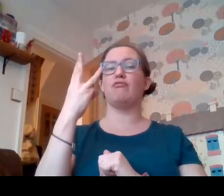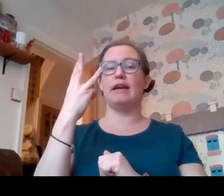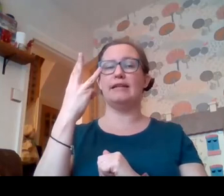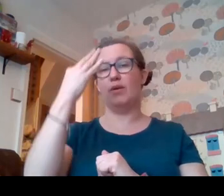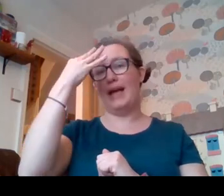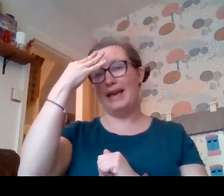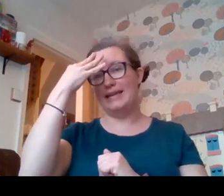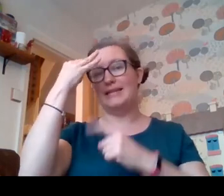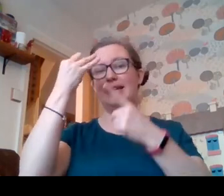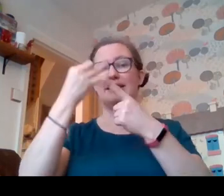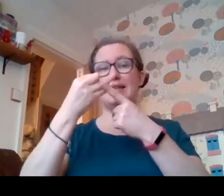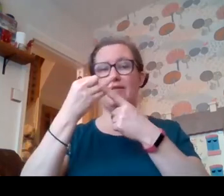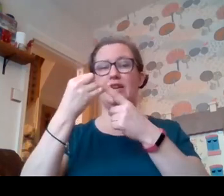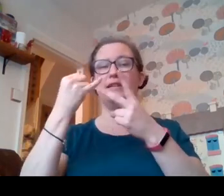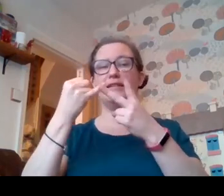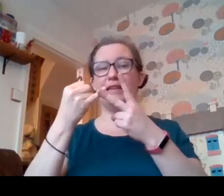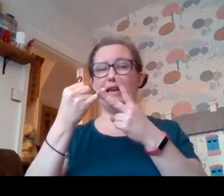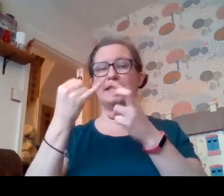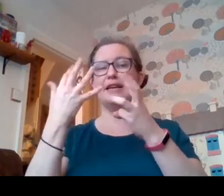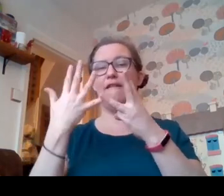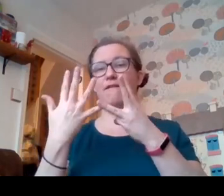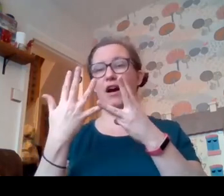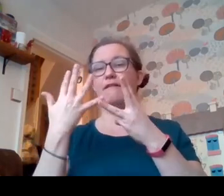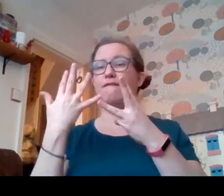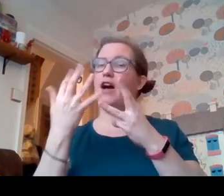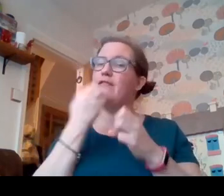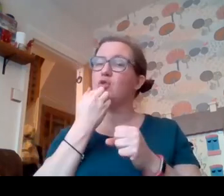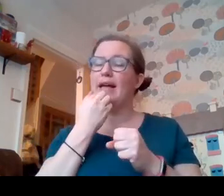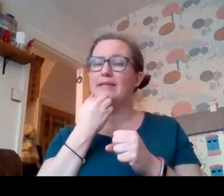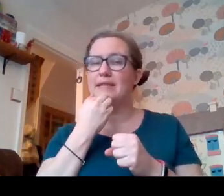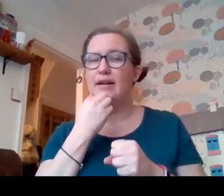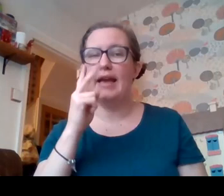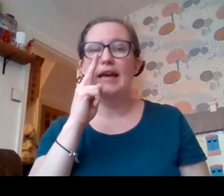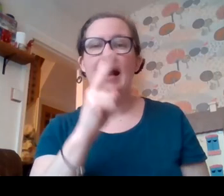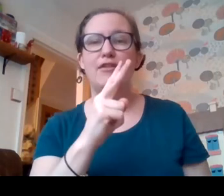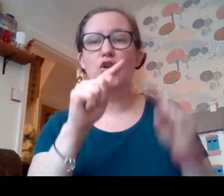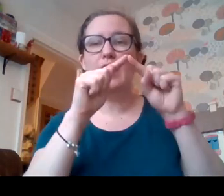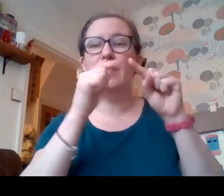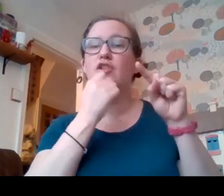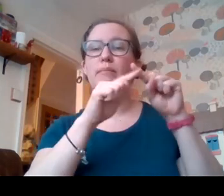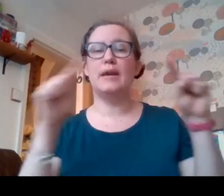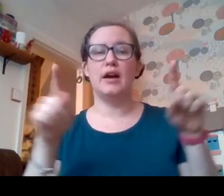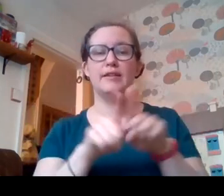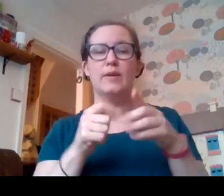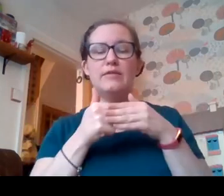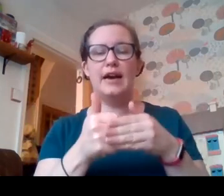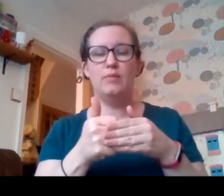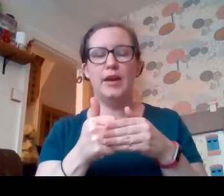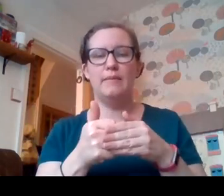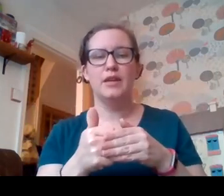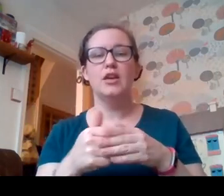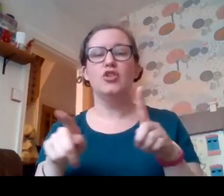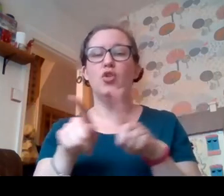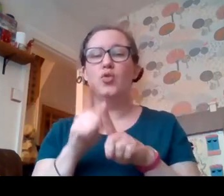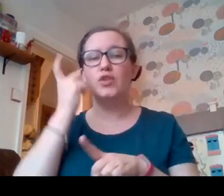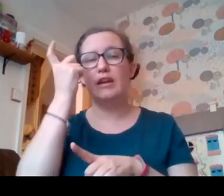back 3. So 8, 7, 6, 5. 5 is your answer. Okay, have a look at the number line as well to help